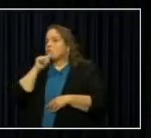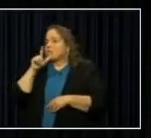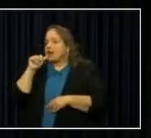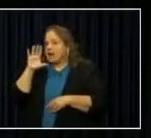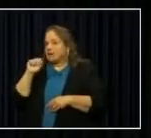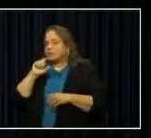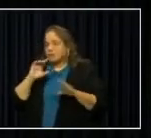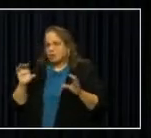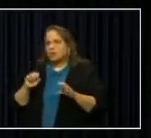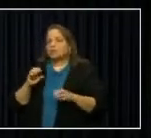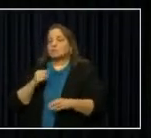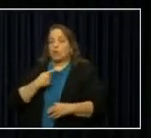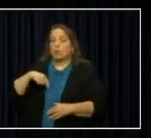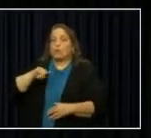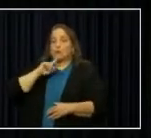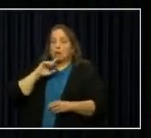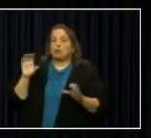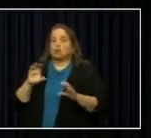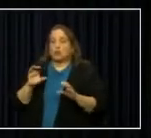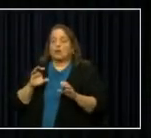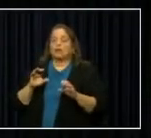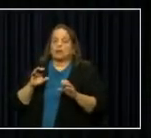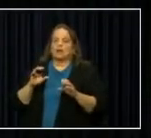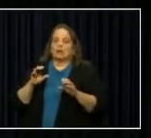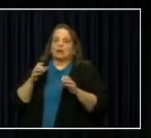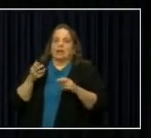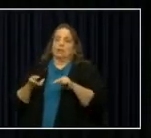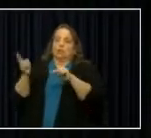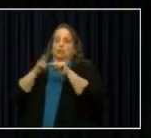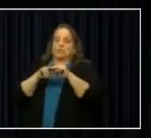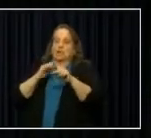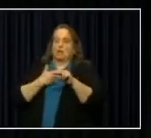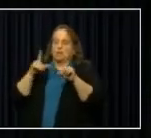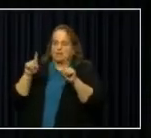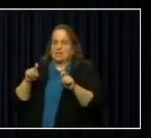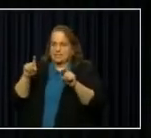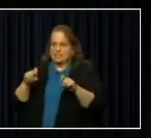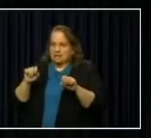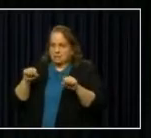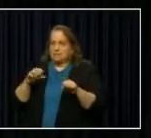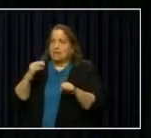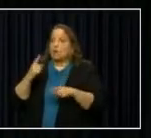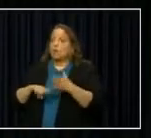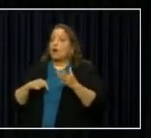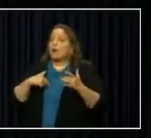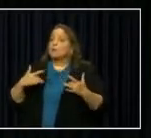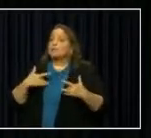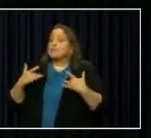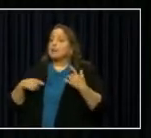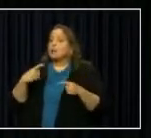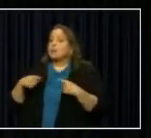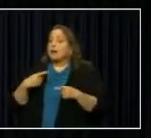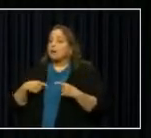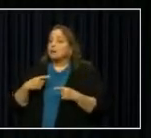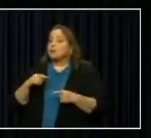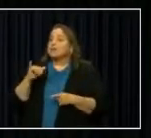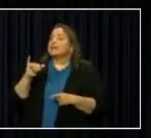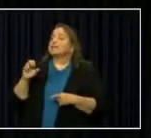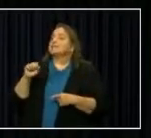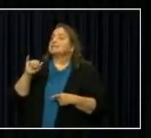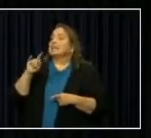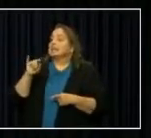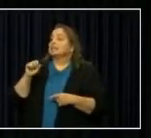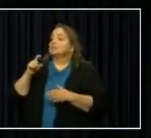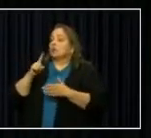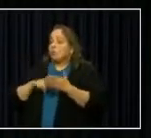are doing. So we are seeing a significant increase in our testing capacity, and what I'm excited about is it's homegrown. It is